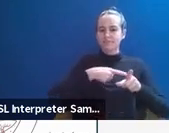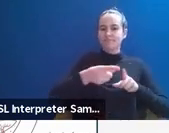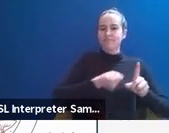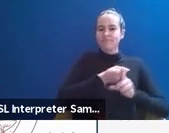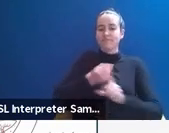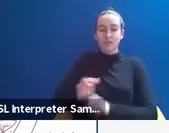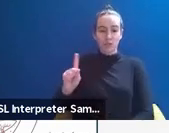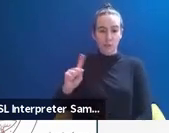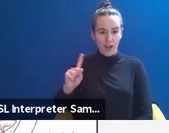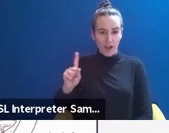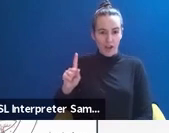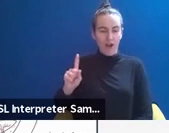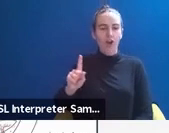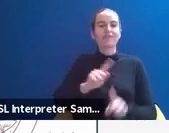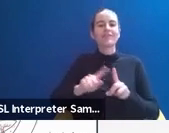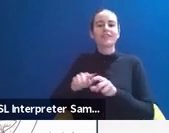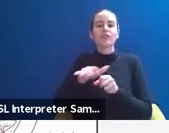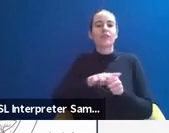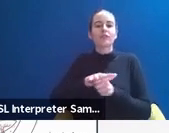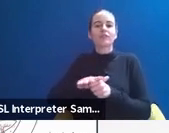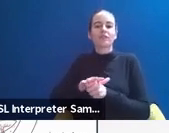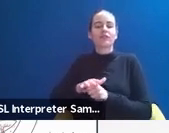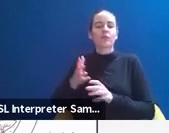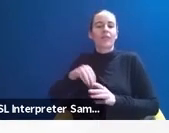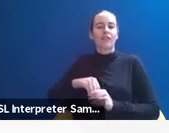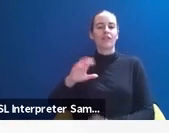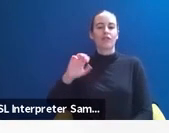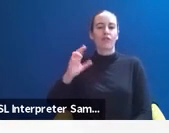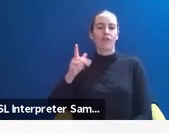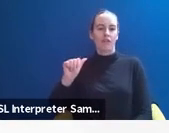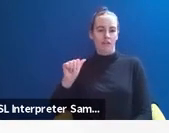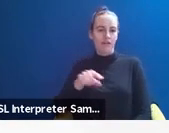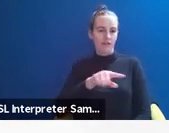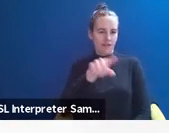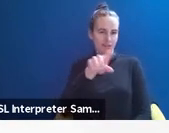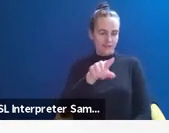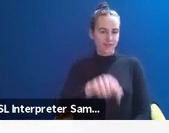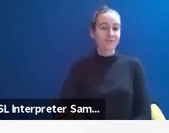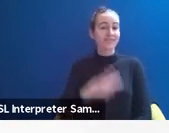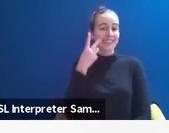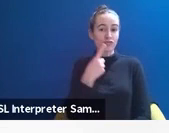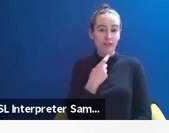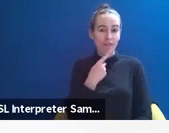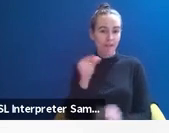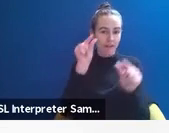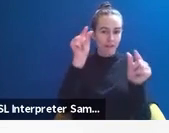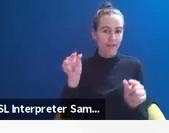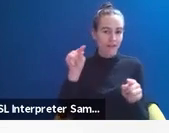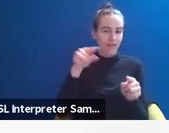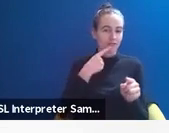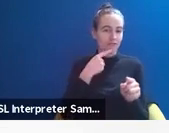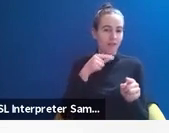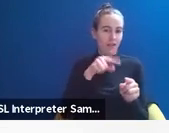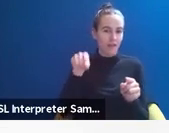these different regions of the cochlea on the next slide. So we can see where we have red areas here, the